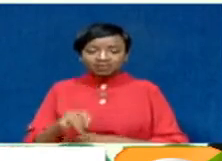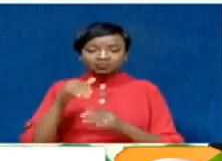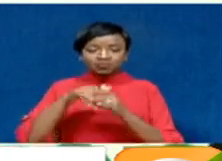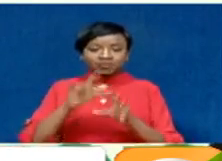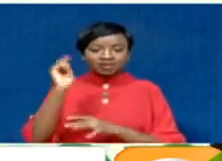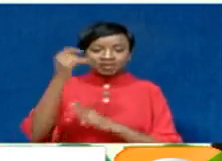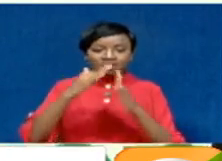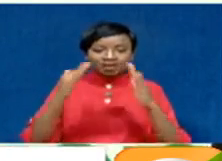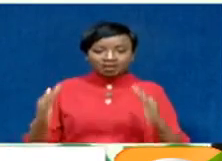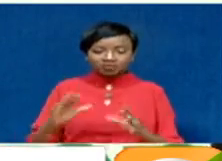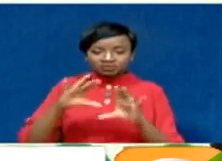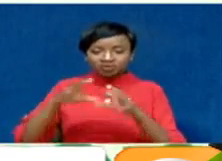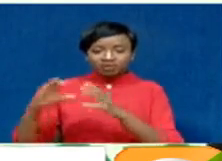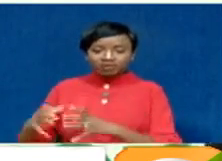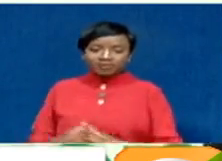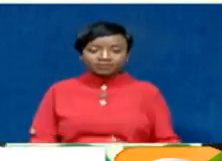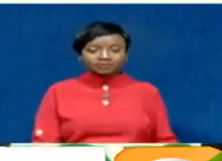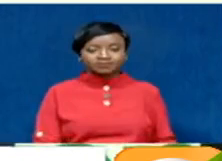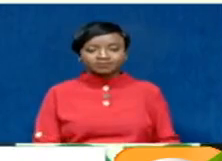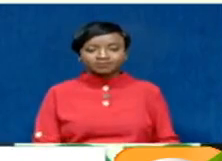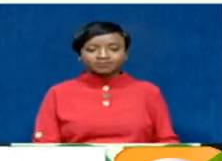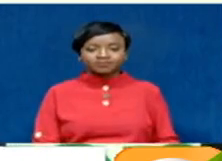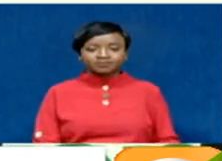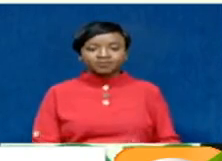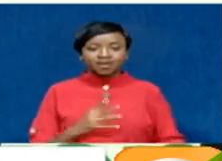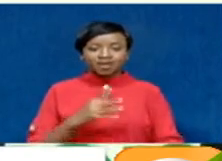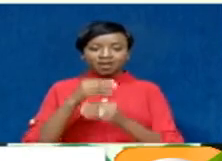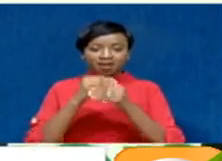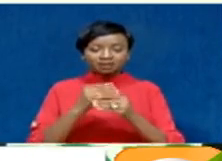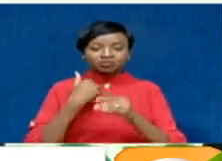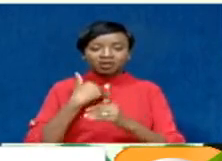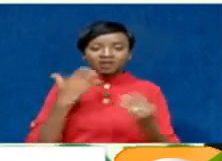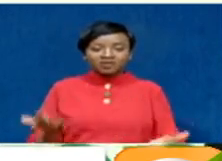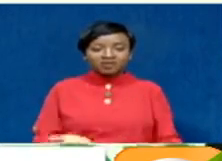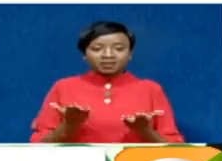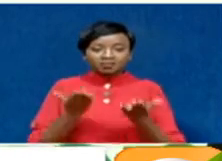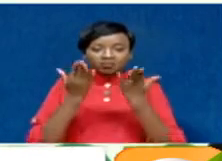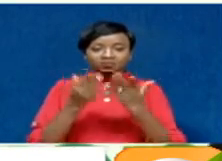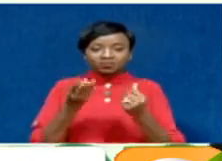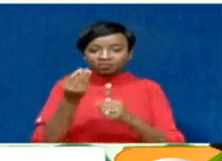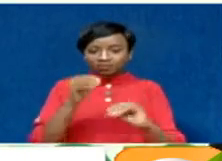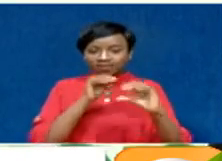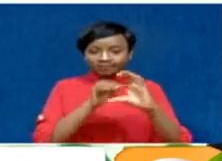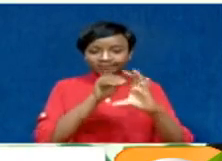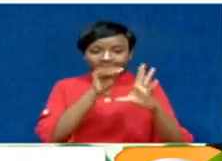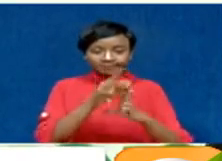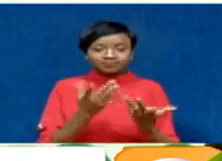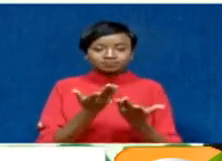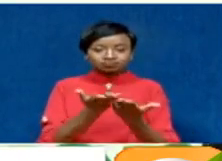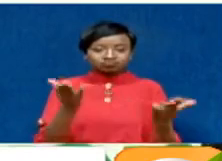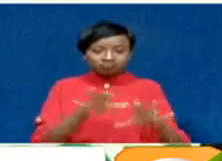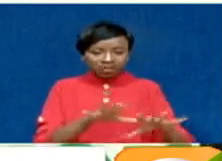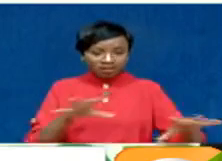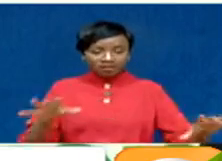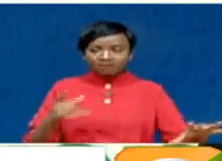Mortgage Refinancing Company, coupled with the improvement of investment confidence in the market.